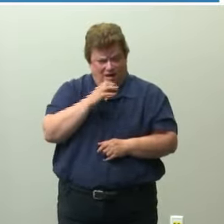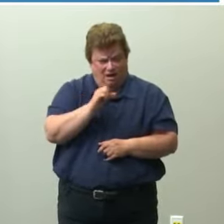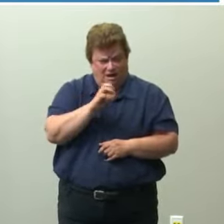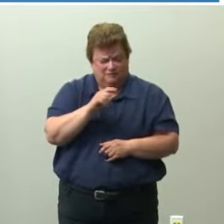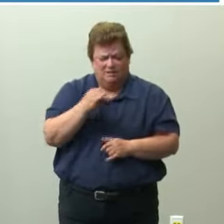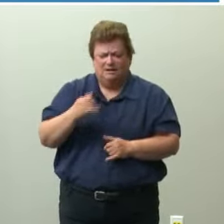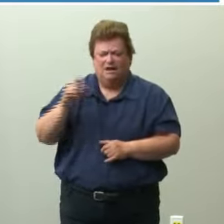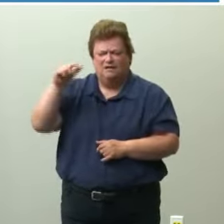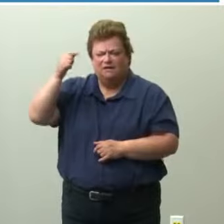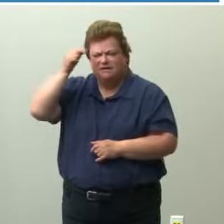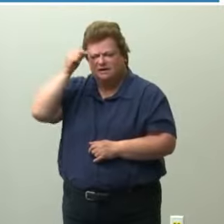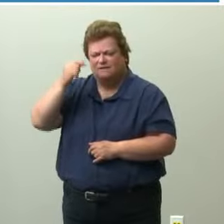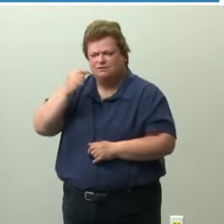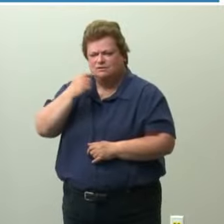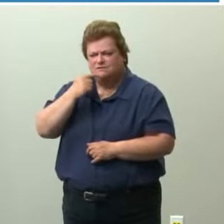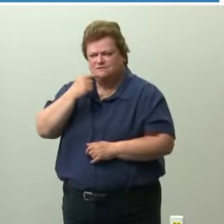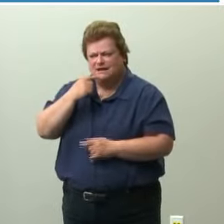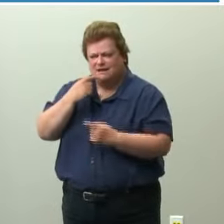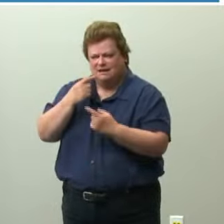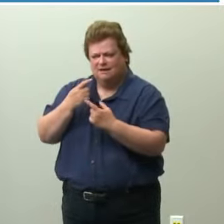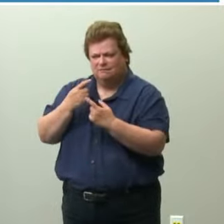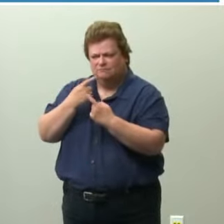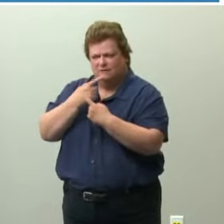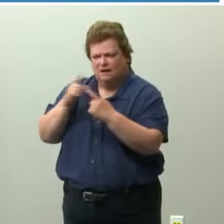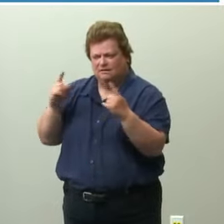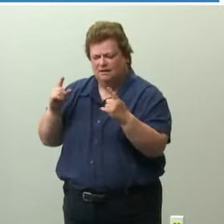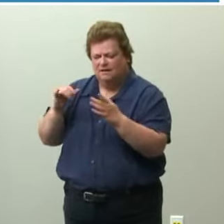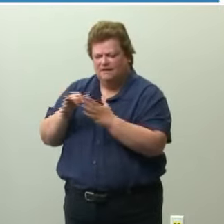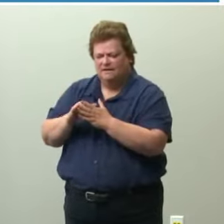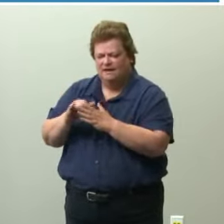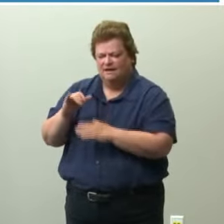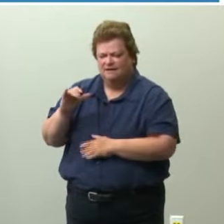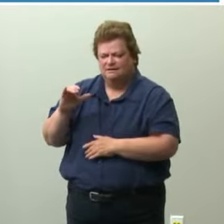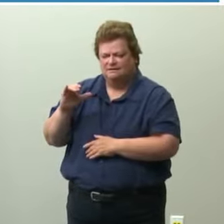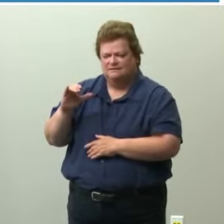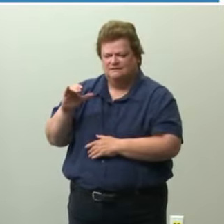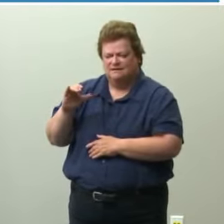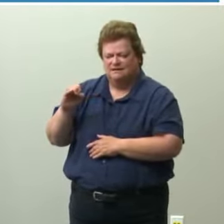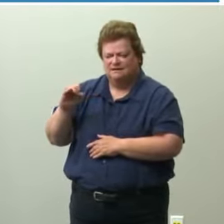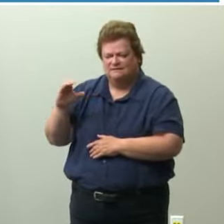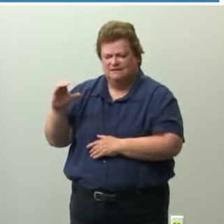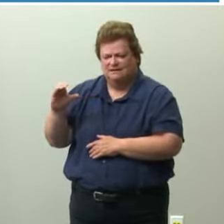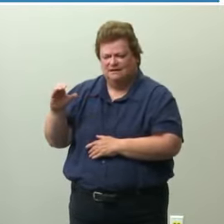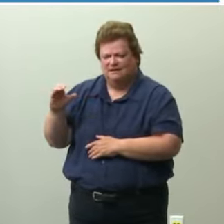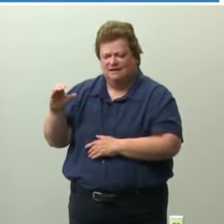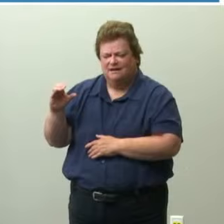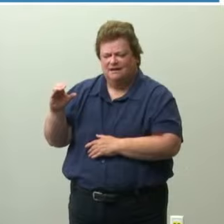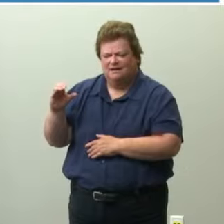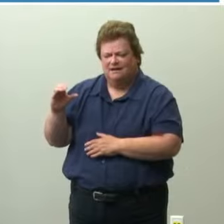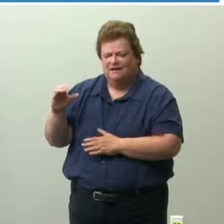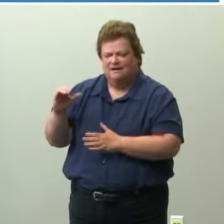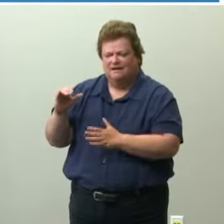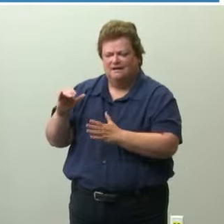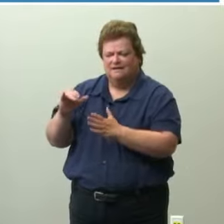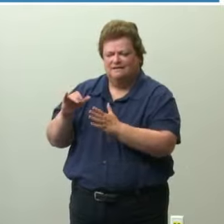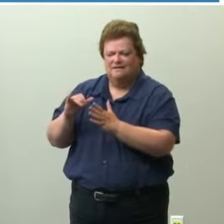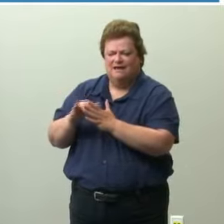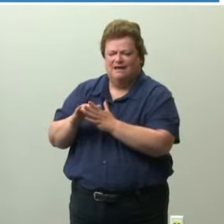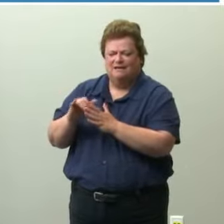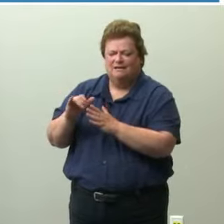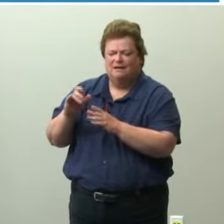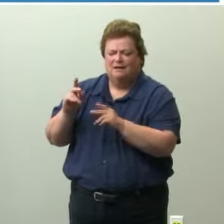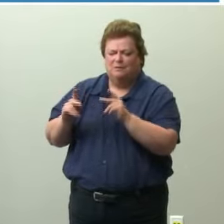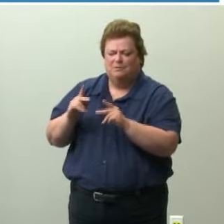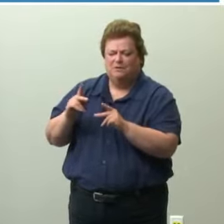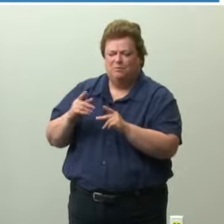out with a statement that says the CDC announcement just furthers distrust that people have in